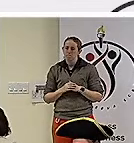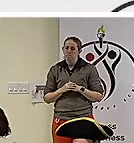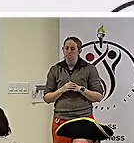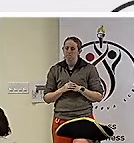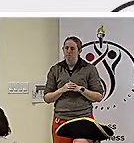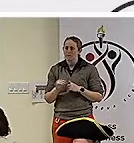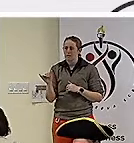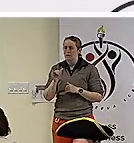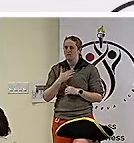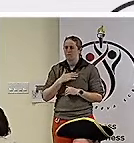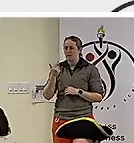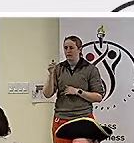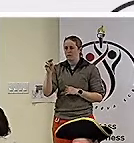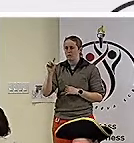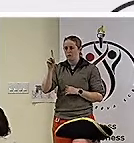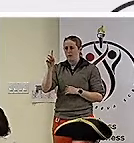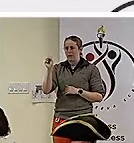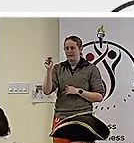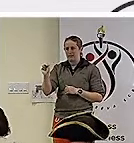my grandson too.